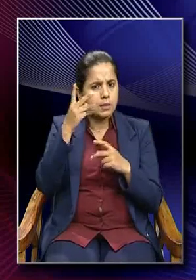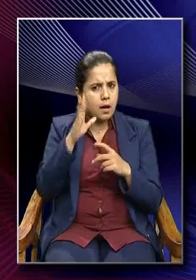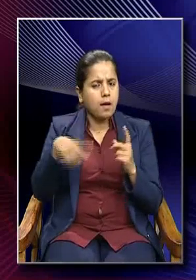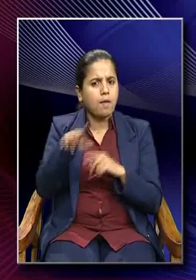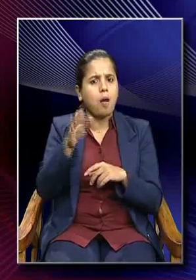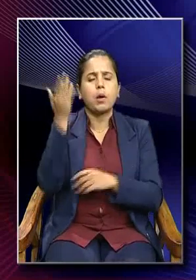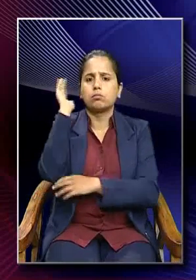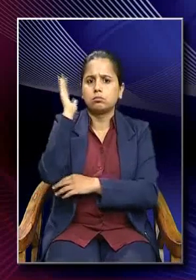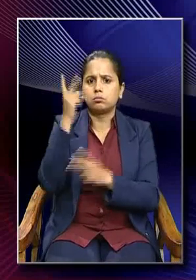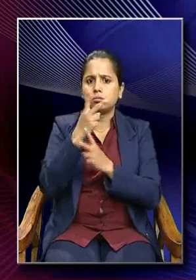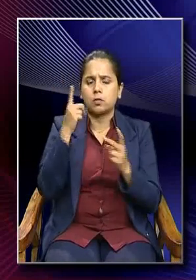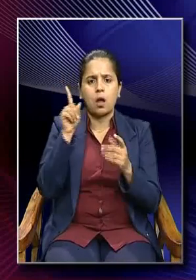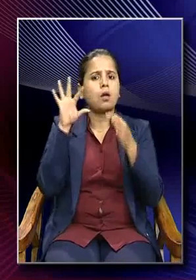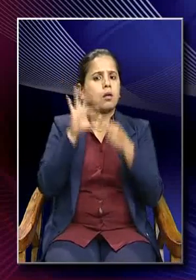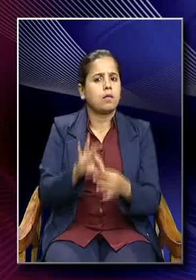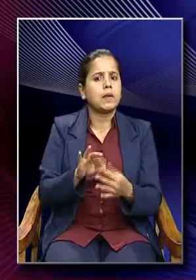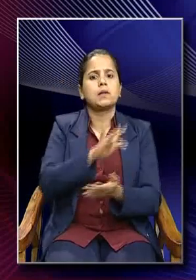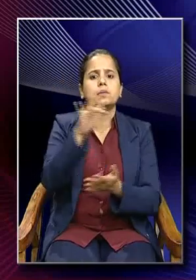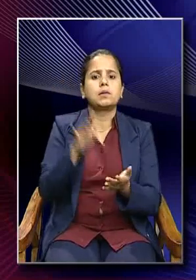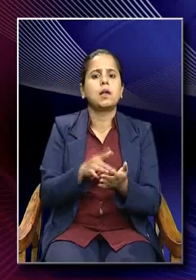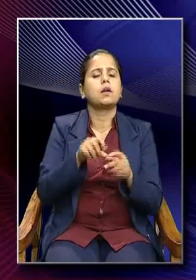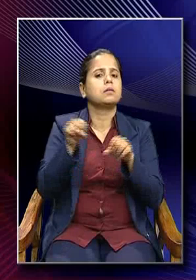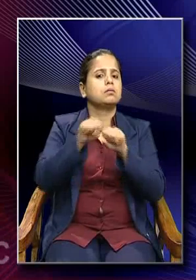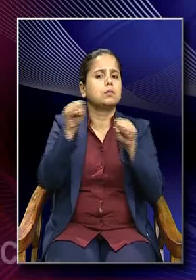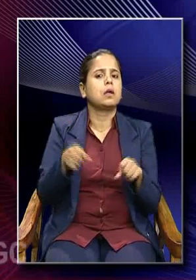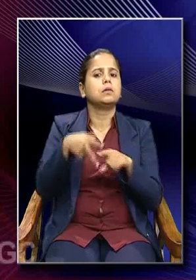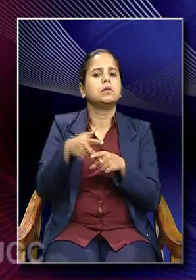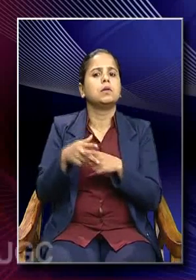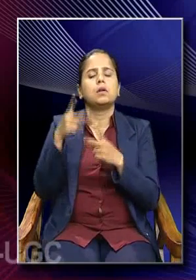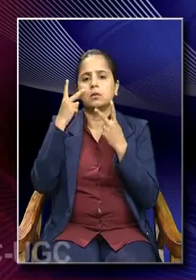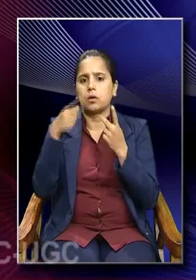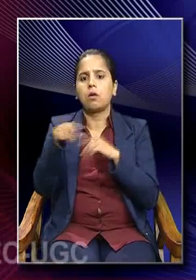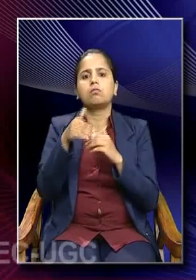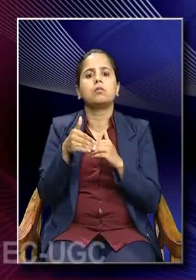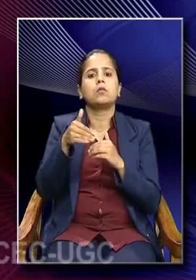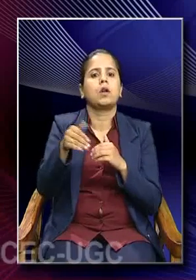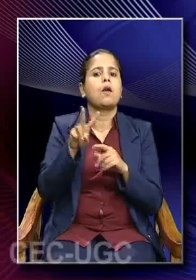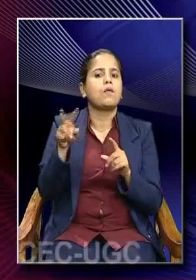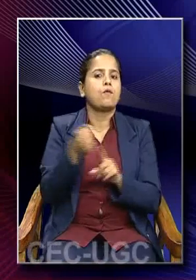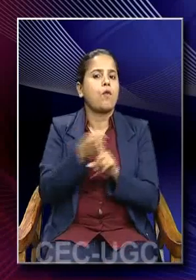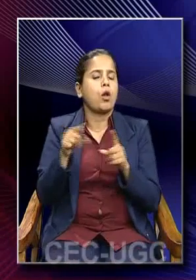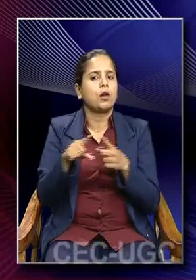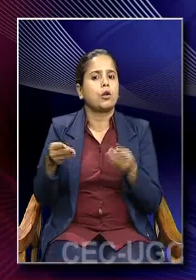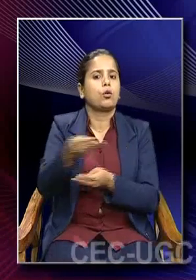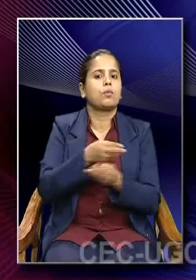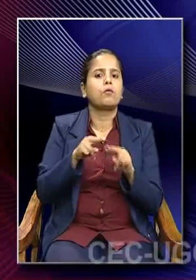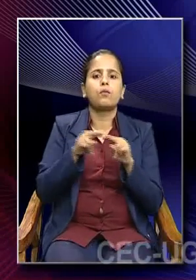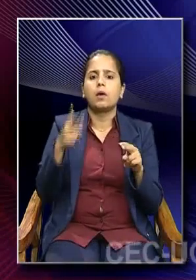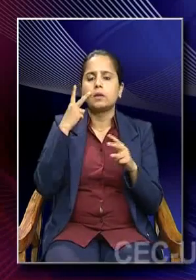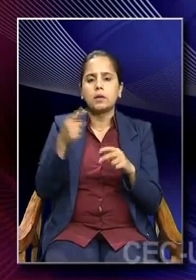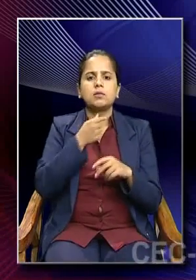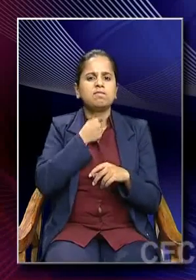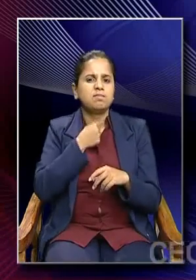lecture, that they are associated with the centralized settings of which leads to the violent economy, full of elements of